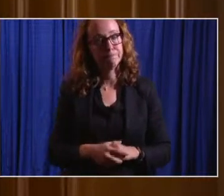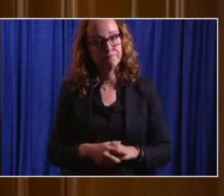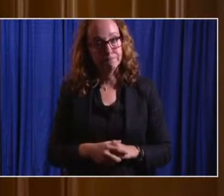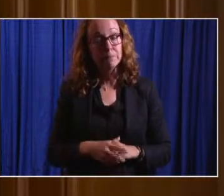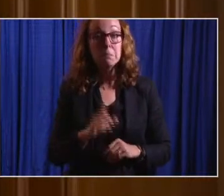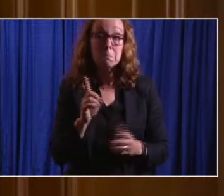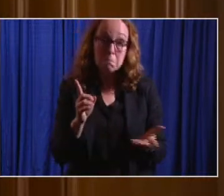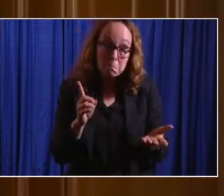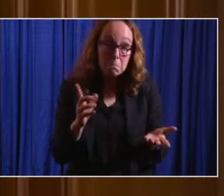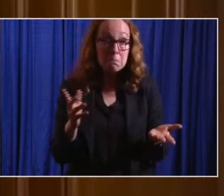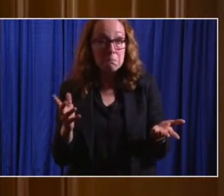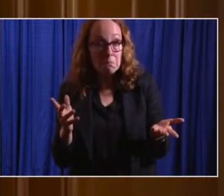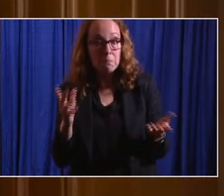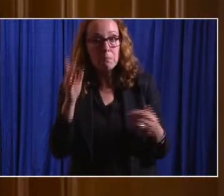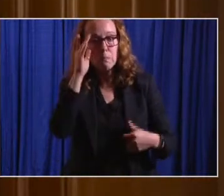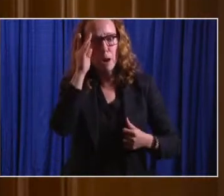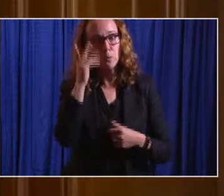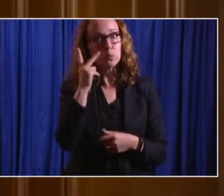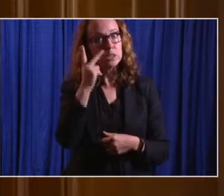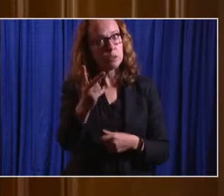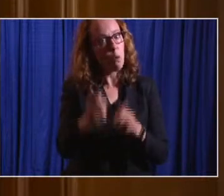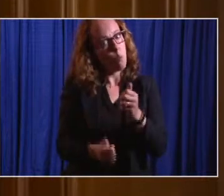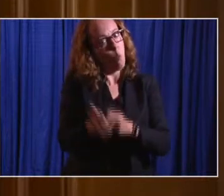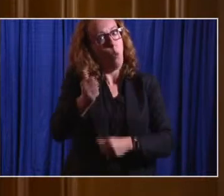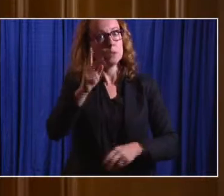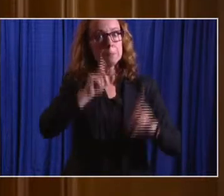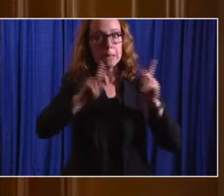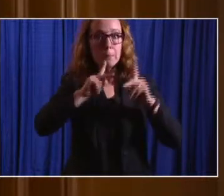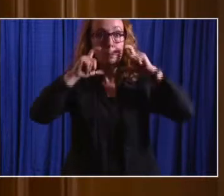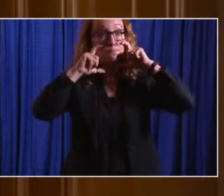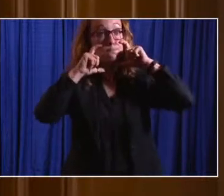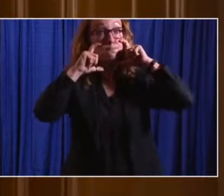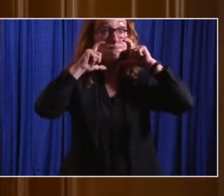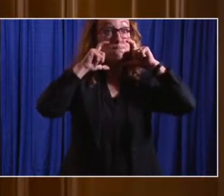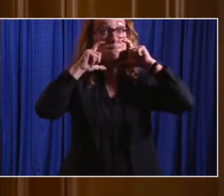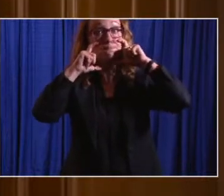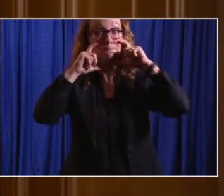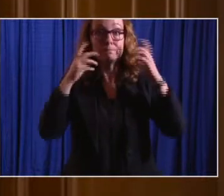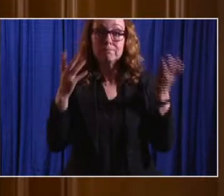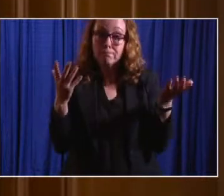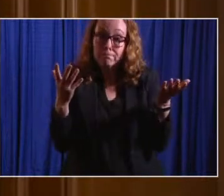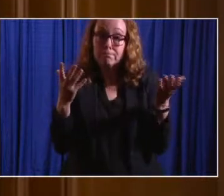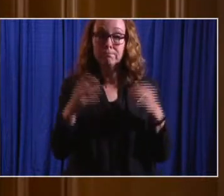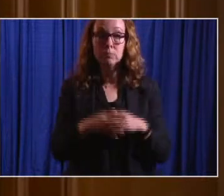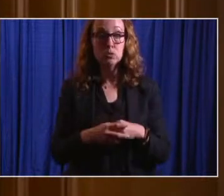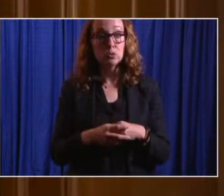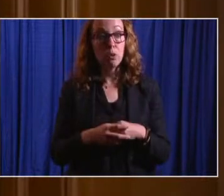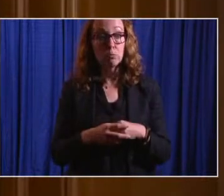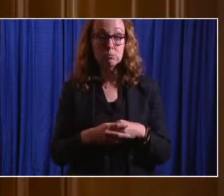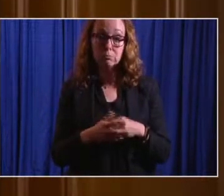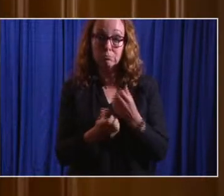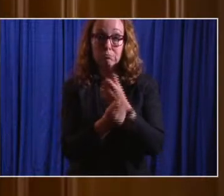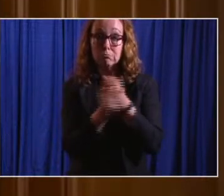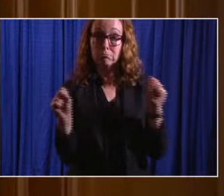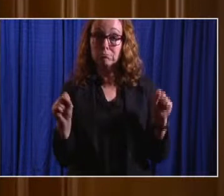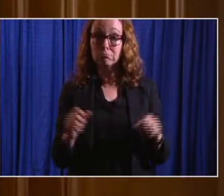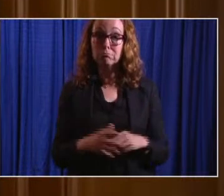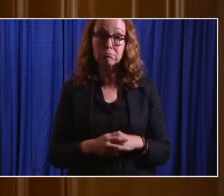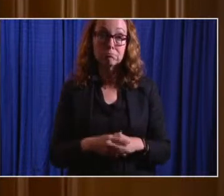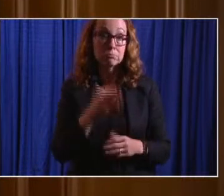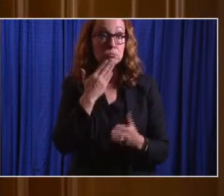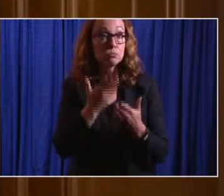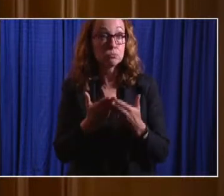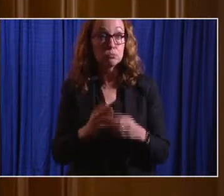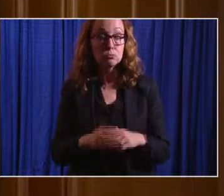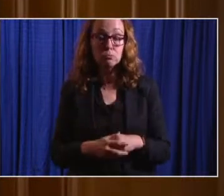large, we saw a lot of people with masks on, and that's where we are. So